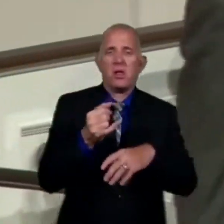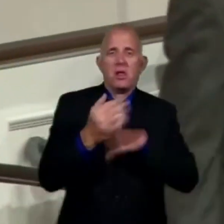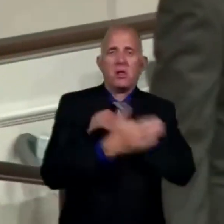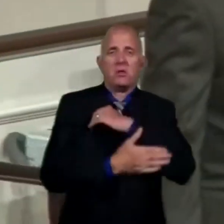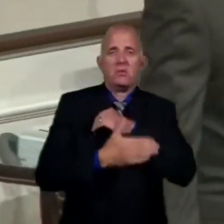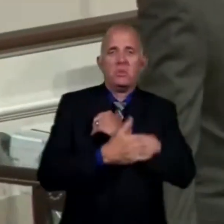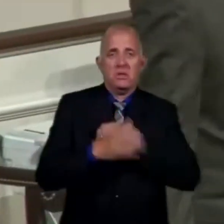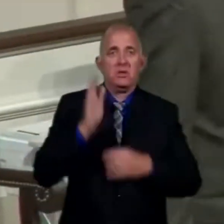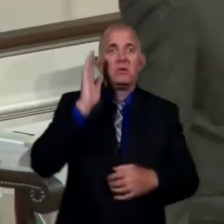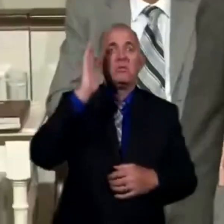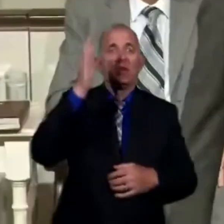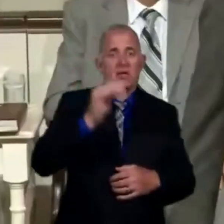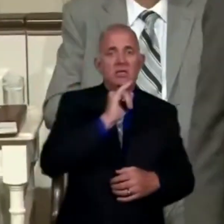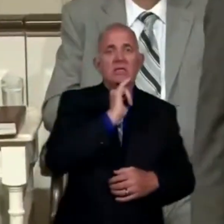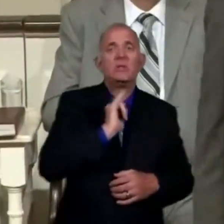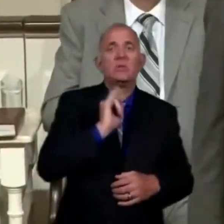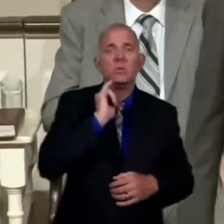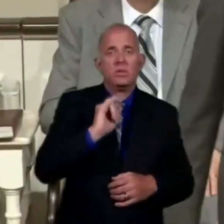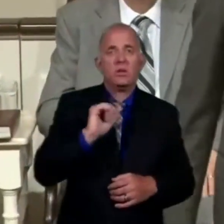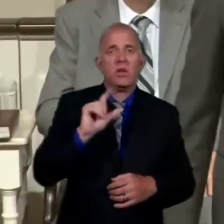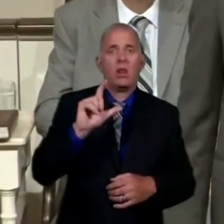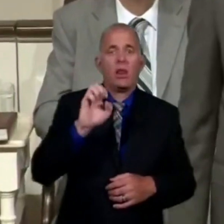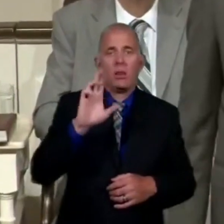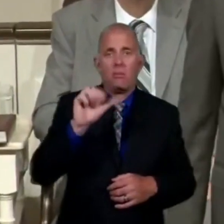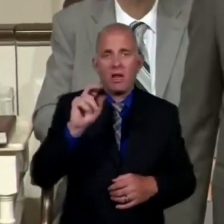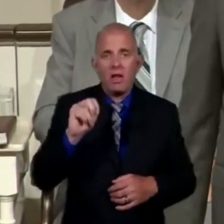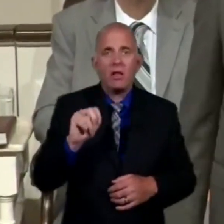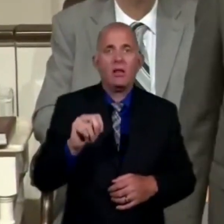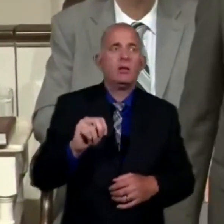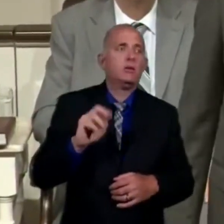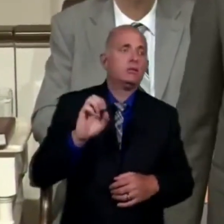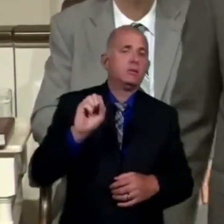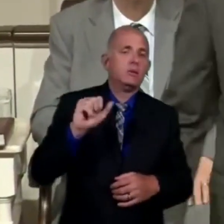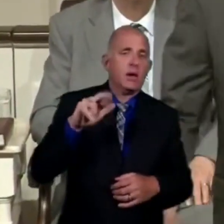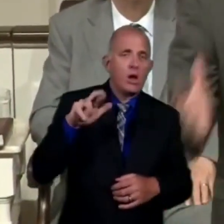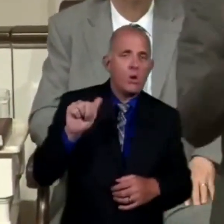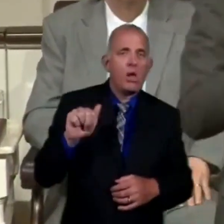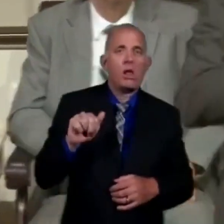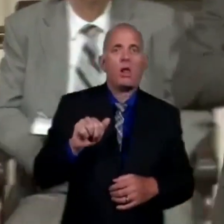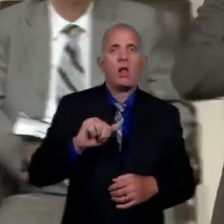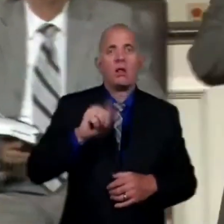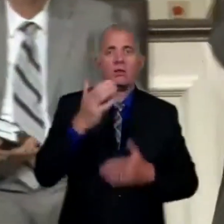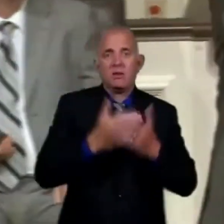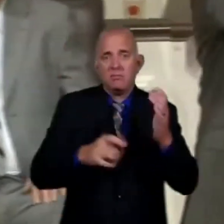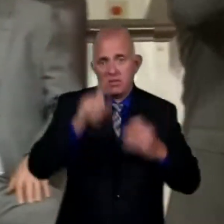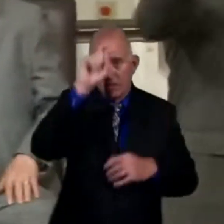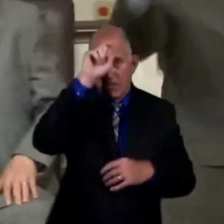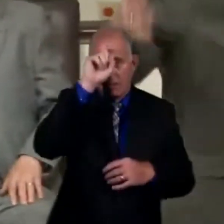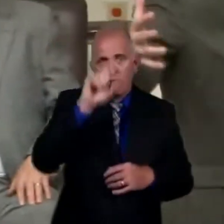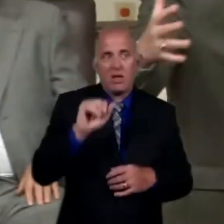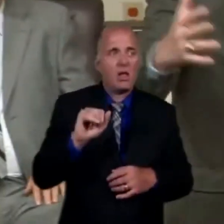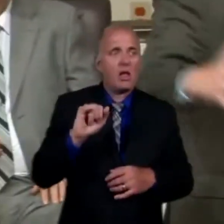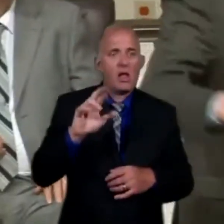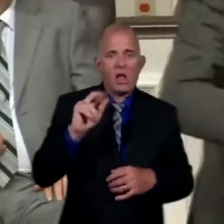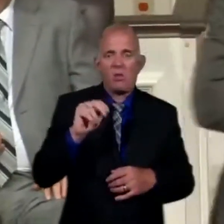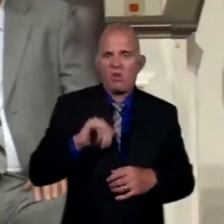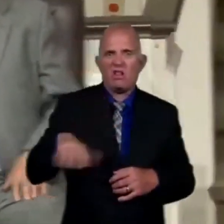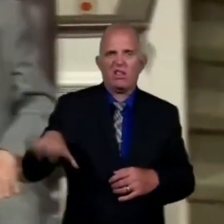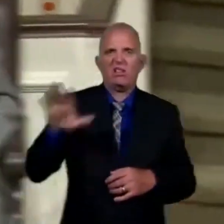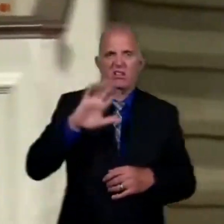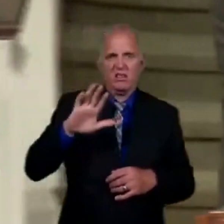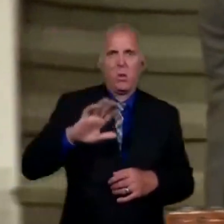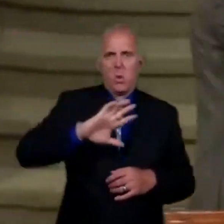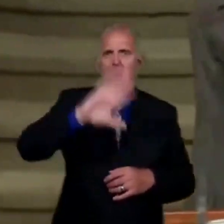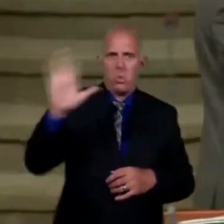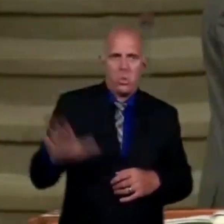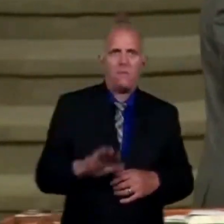Israel is going to be Lebanon and Syria and part of Egypt and Jordan. That whole area